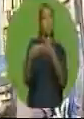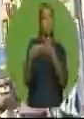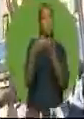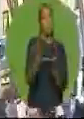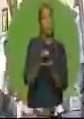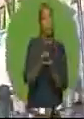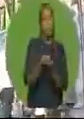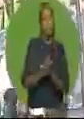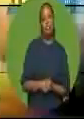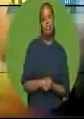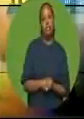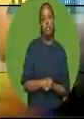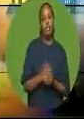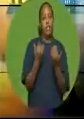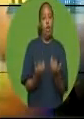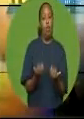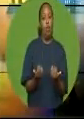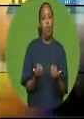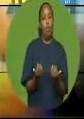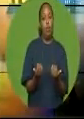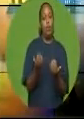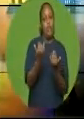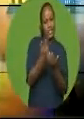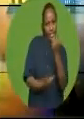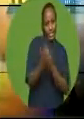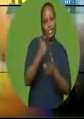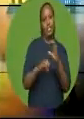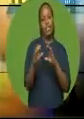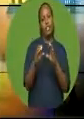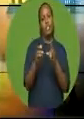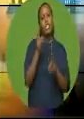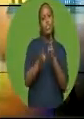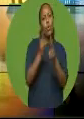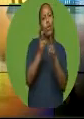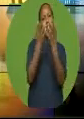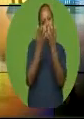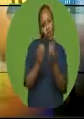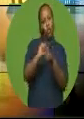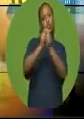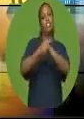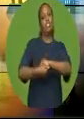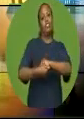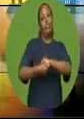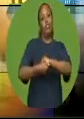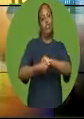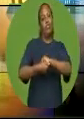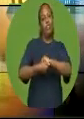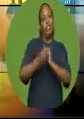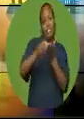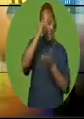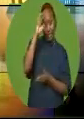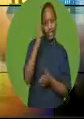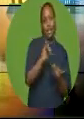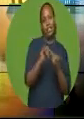of economics. Now, let's discuss the historical evolution of the